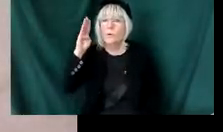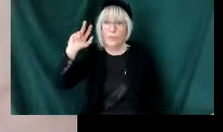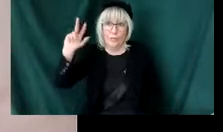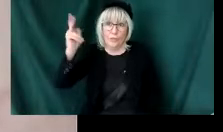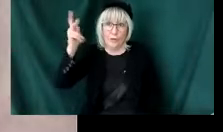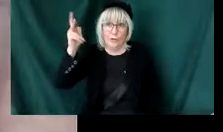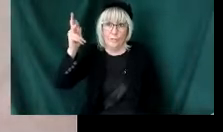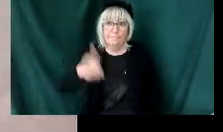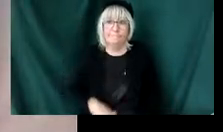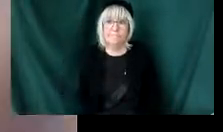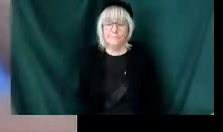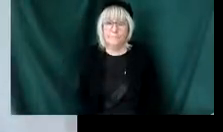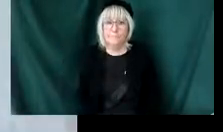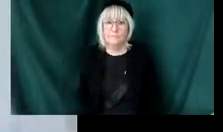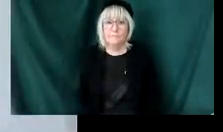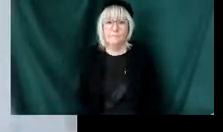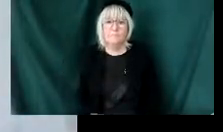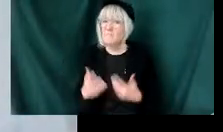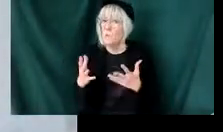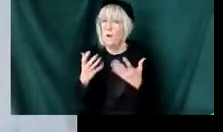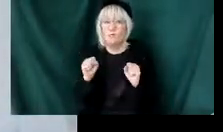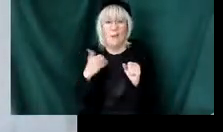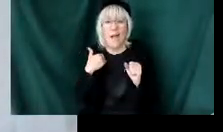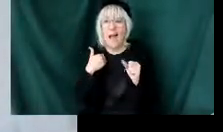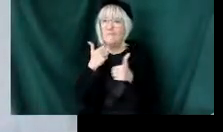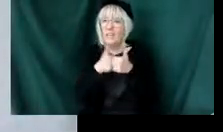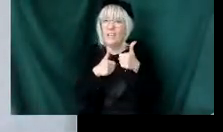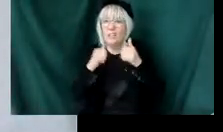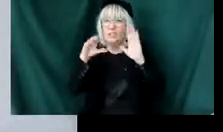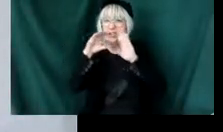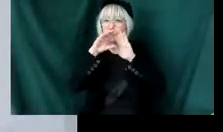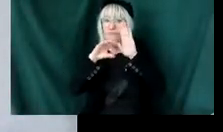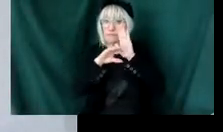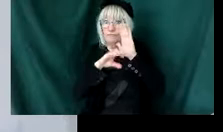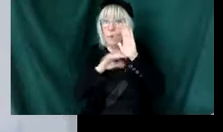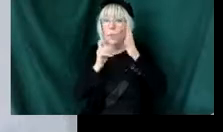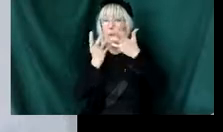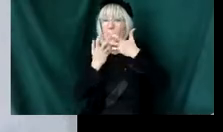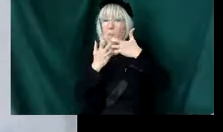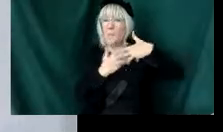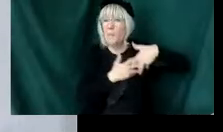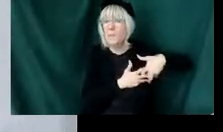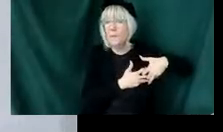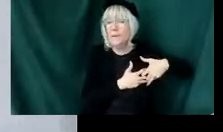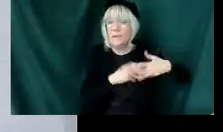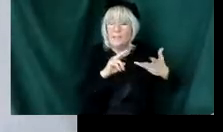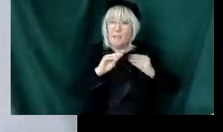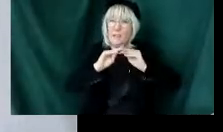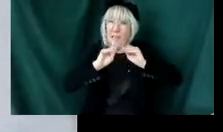And I did this one third. And we just want to try to have each one fade into the other where you can't really